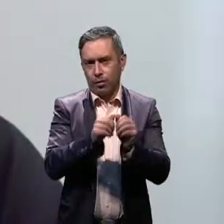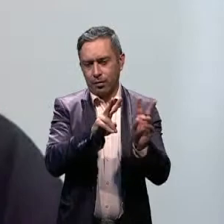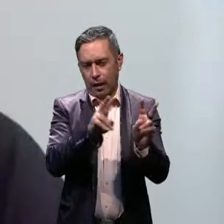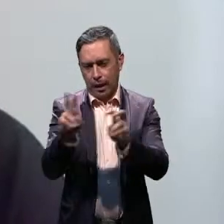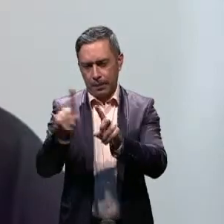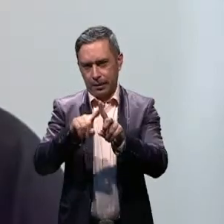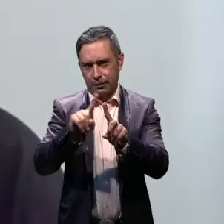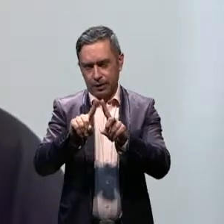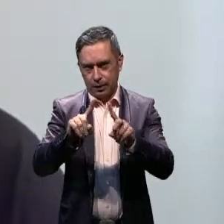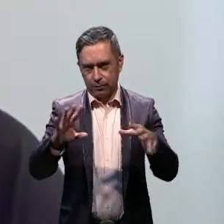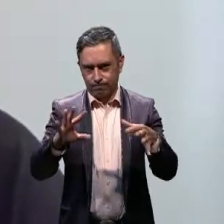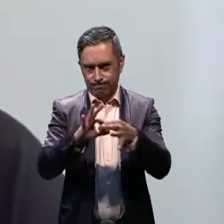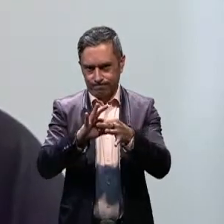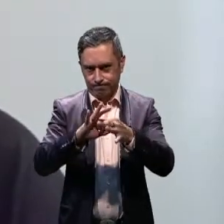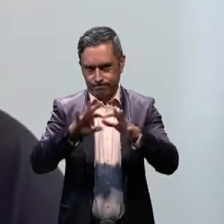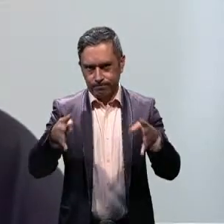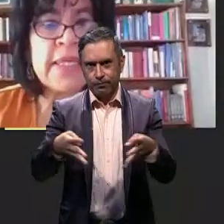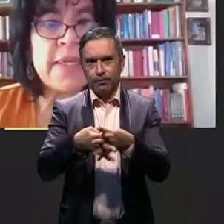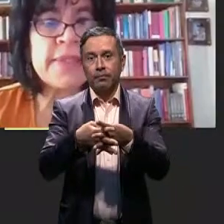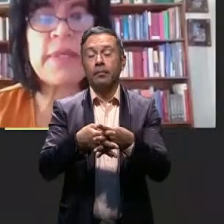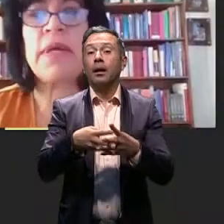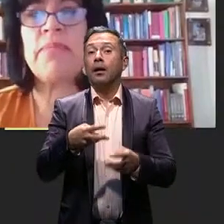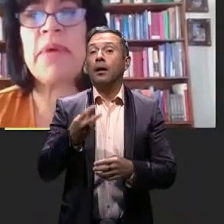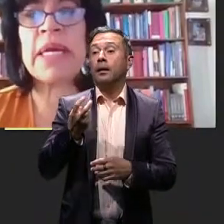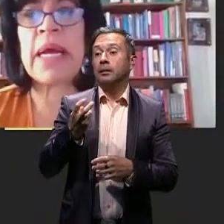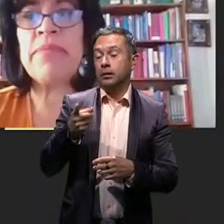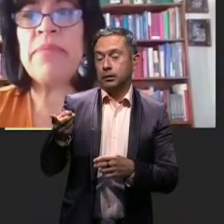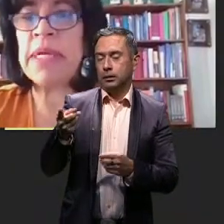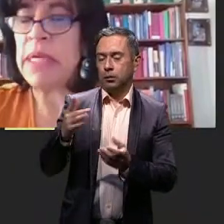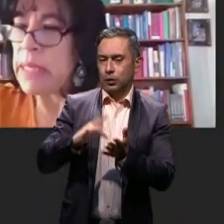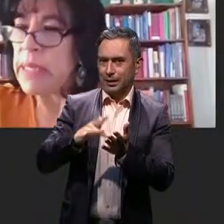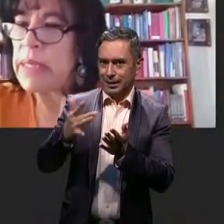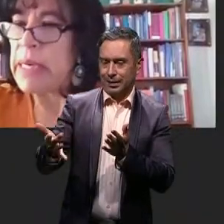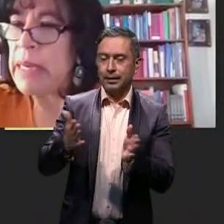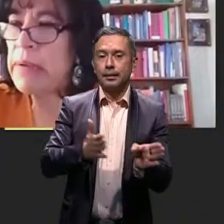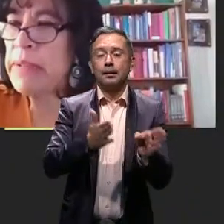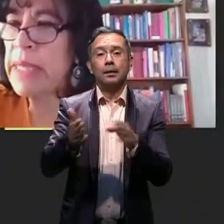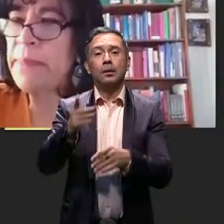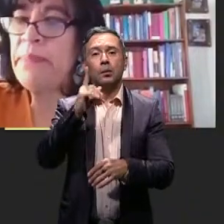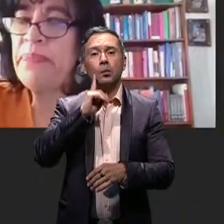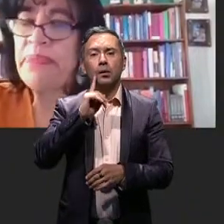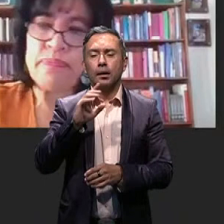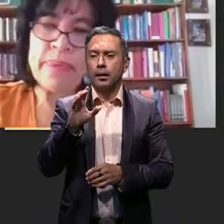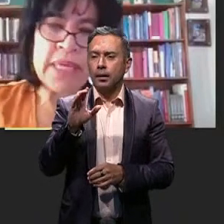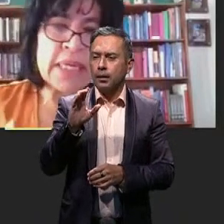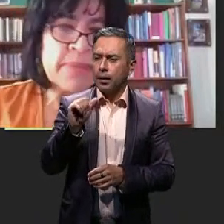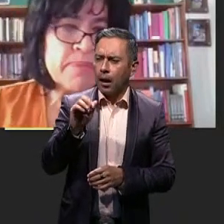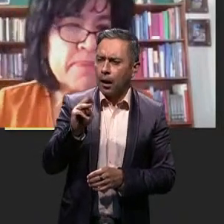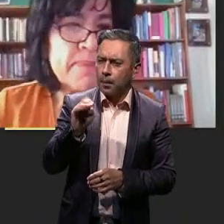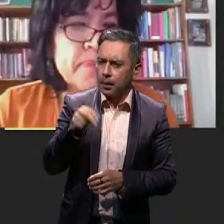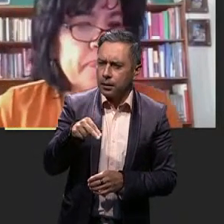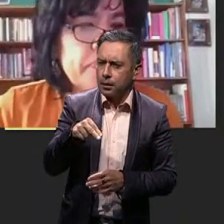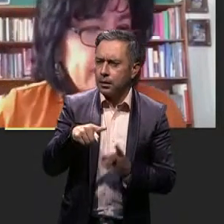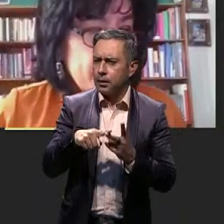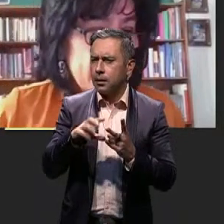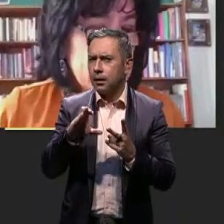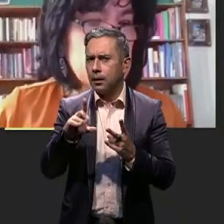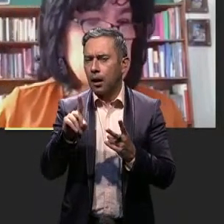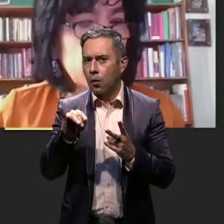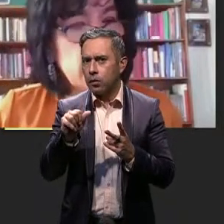intersectionality. Muchas gracias, Mari Carmen. Thank you very much, Mari Carmen. Claudia,